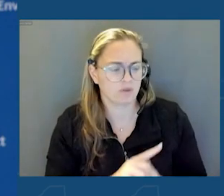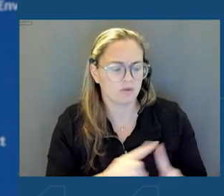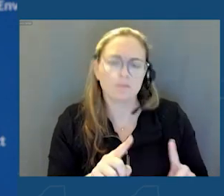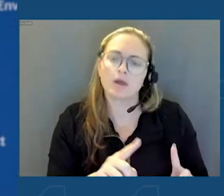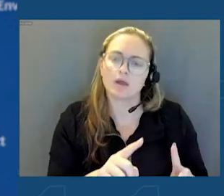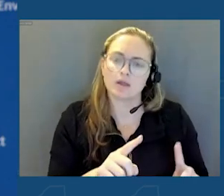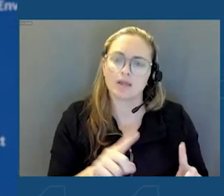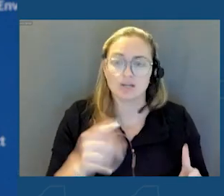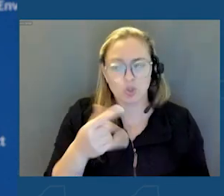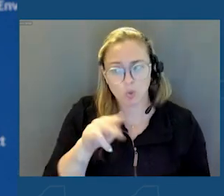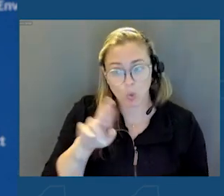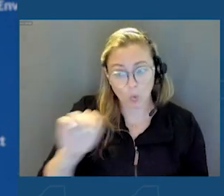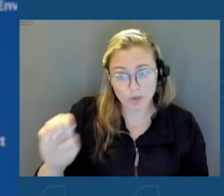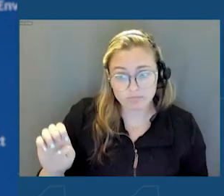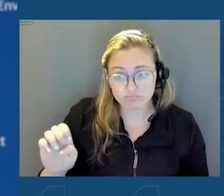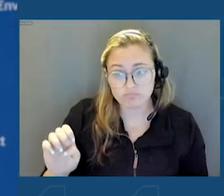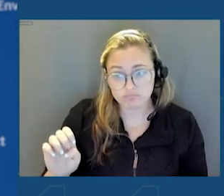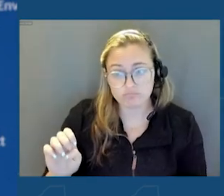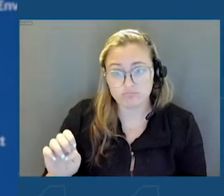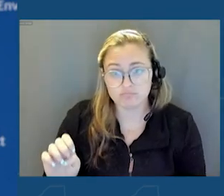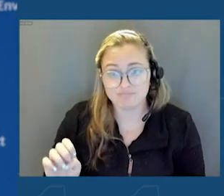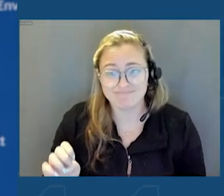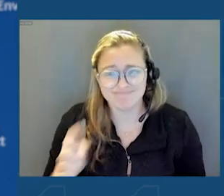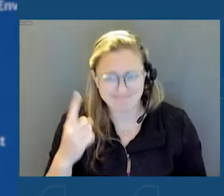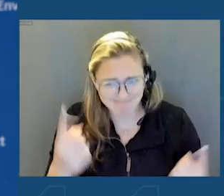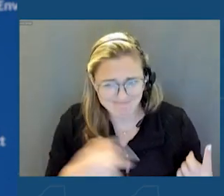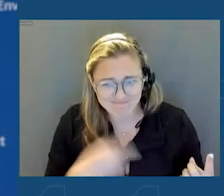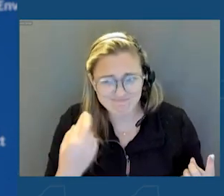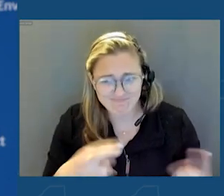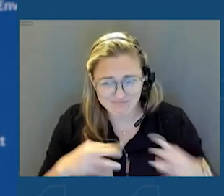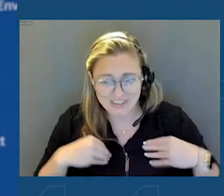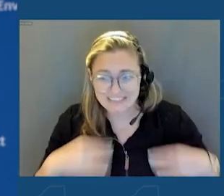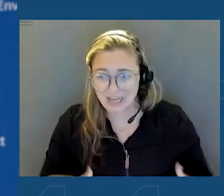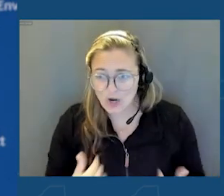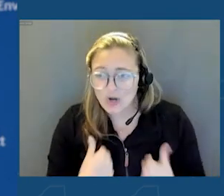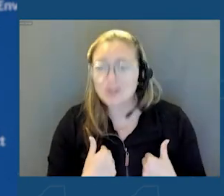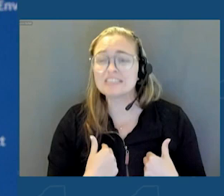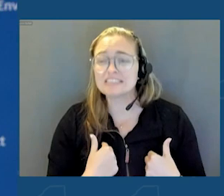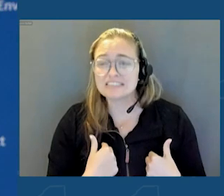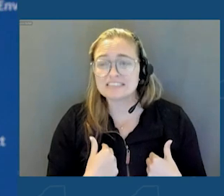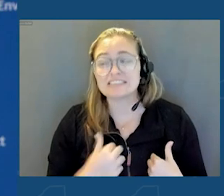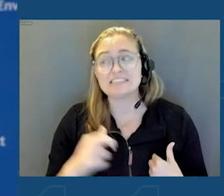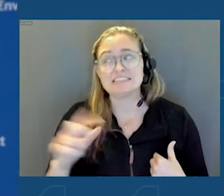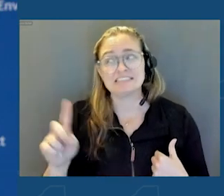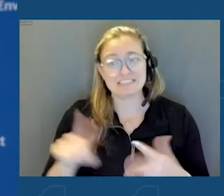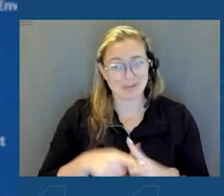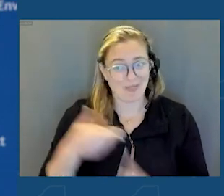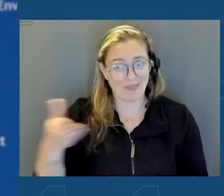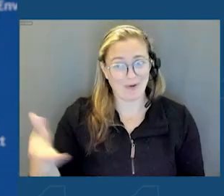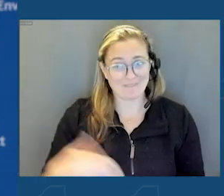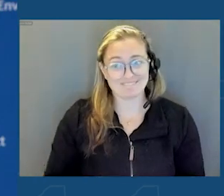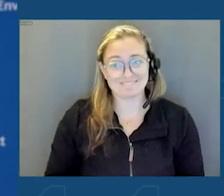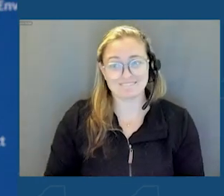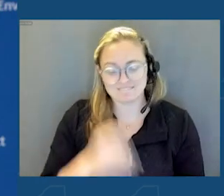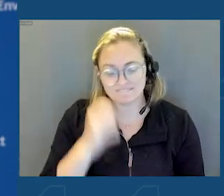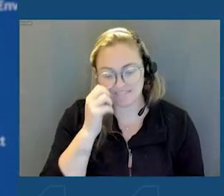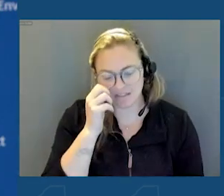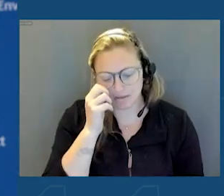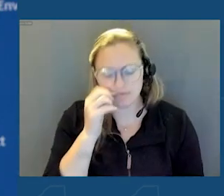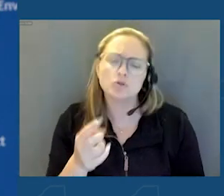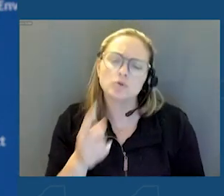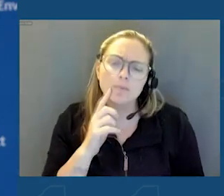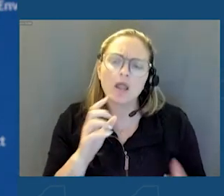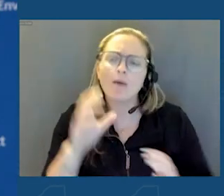Gorge. Wonder why I'm such a risk taker? That's what all started. But I've explored all our